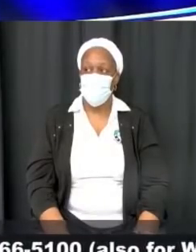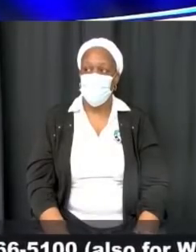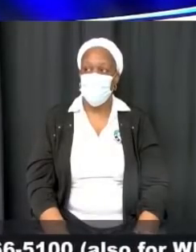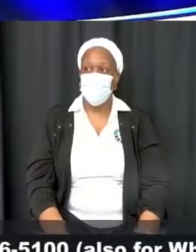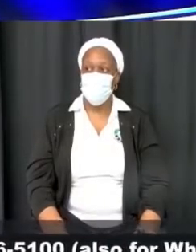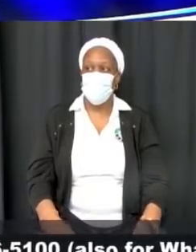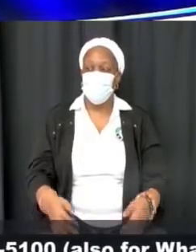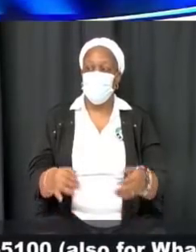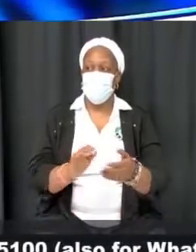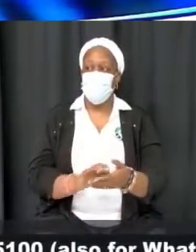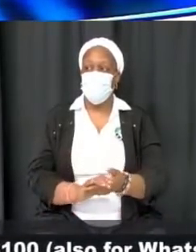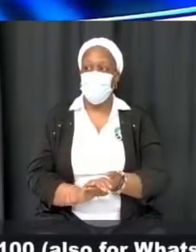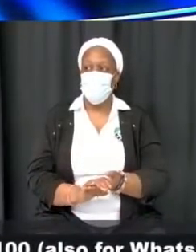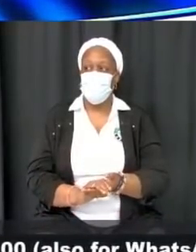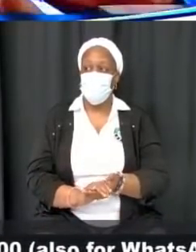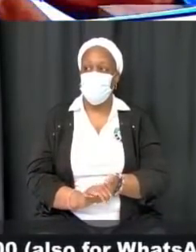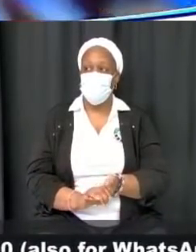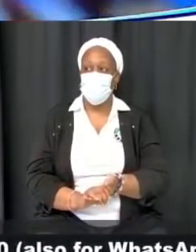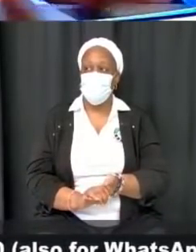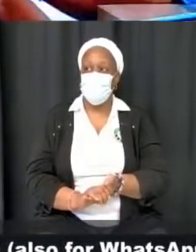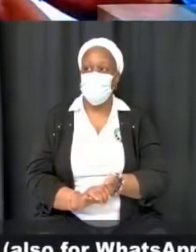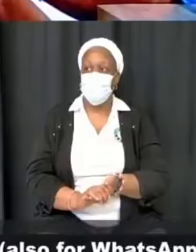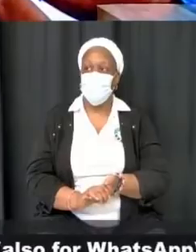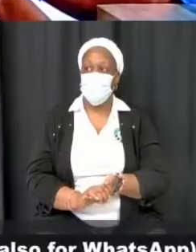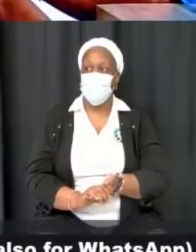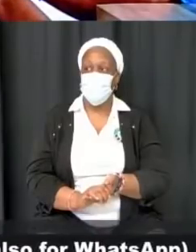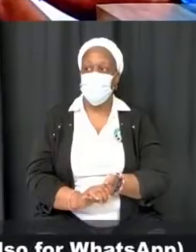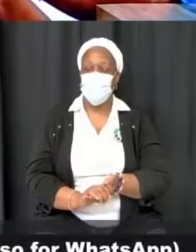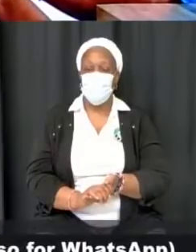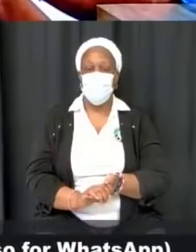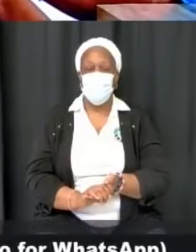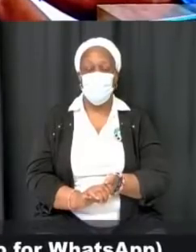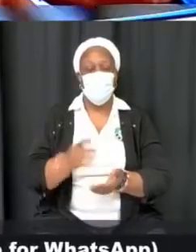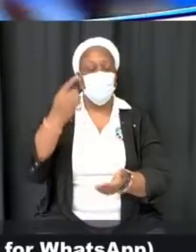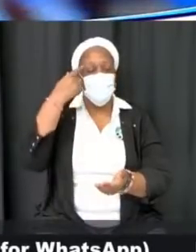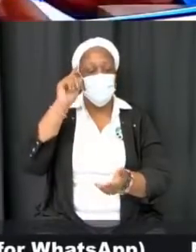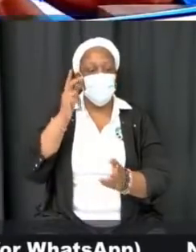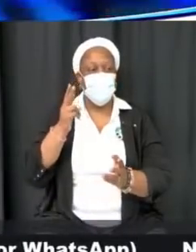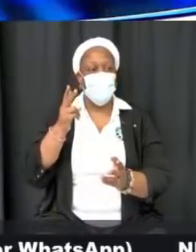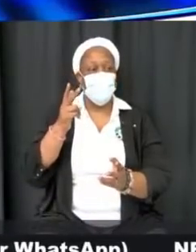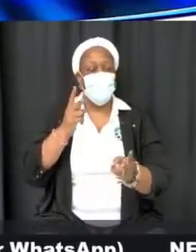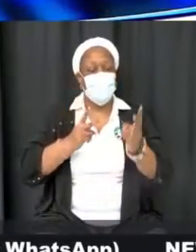the existing policy for visiting cruise ships?